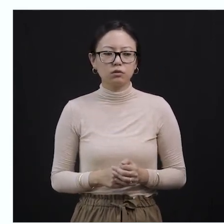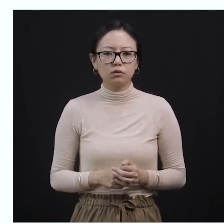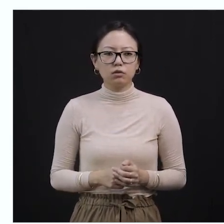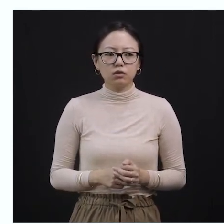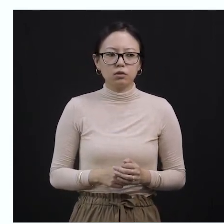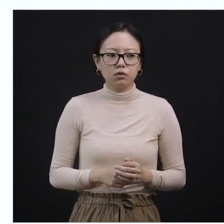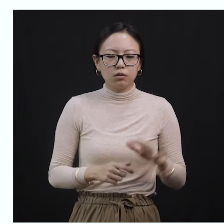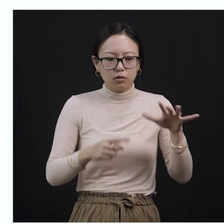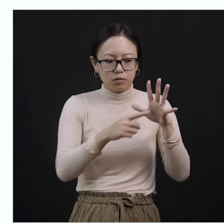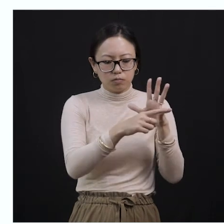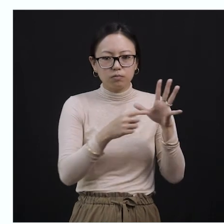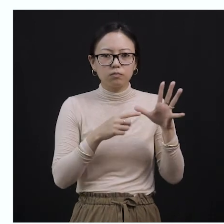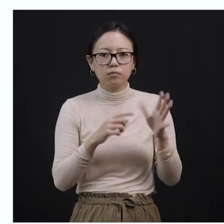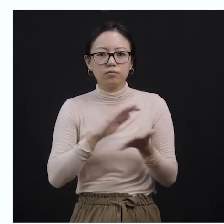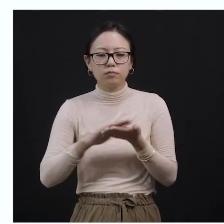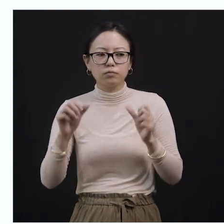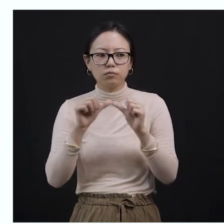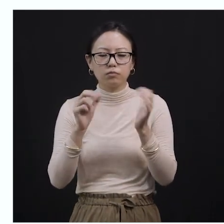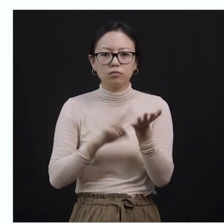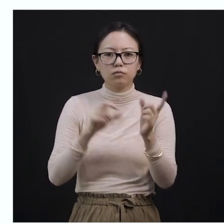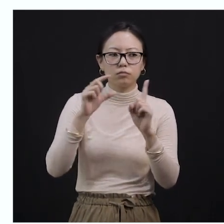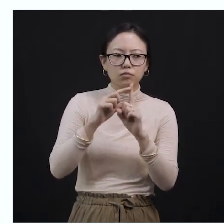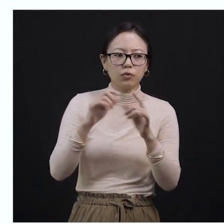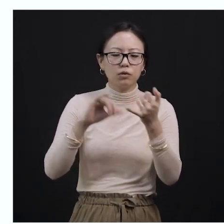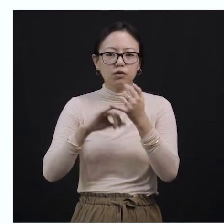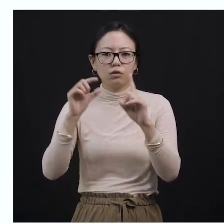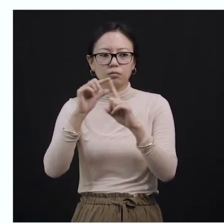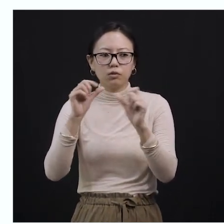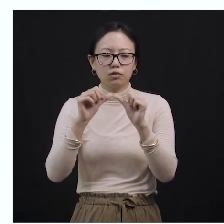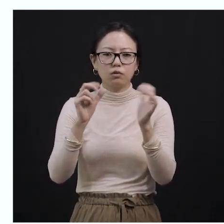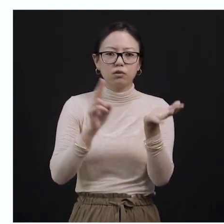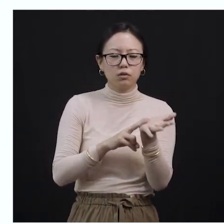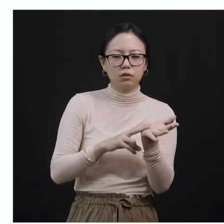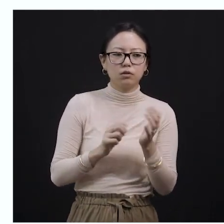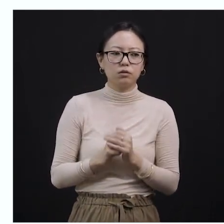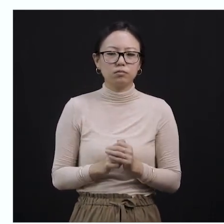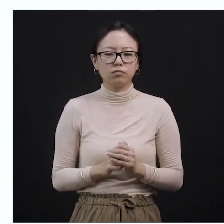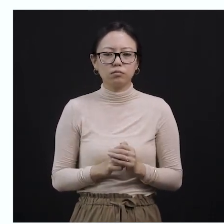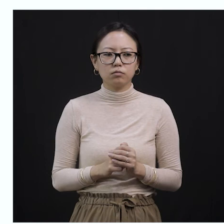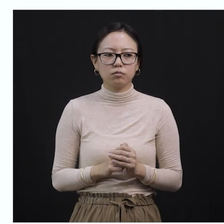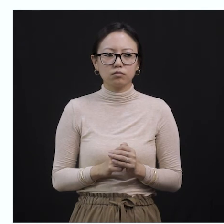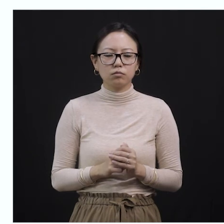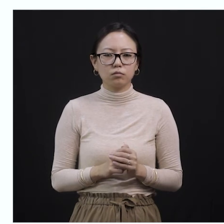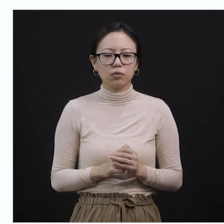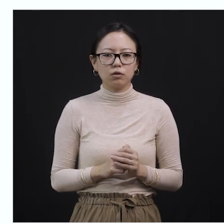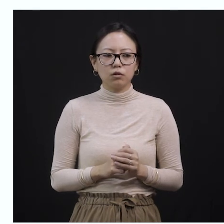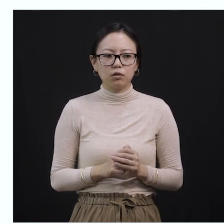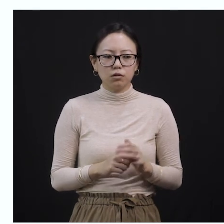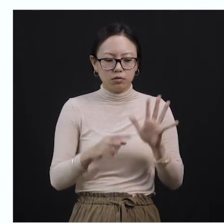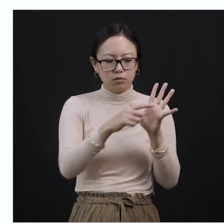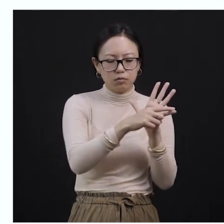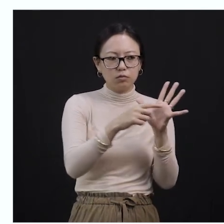span, and this is cubit. We will learn about them one by one. The hand span, this hand